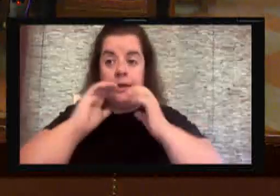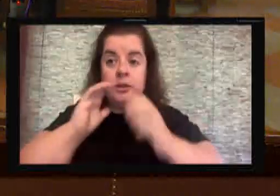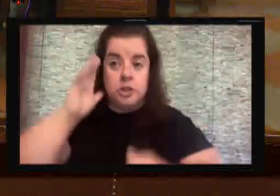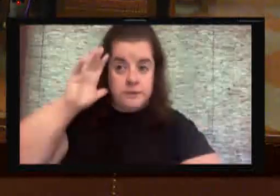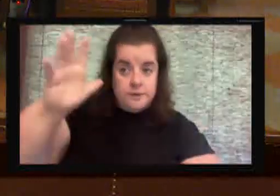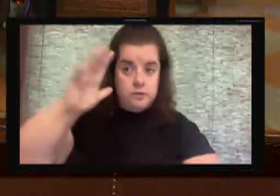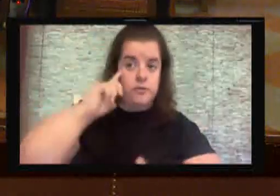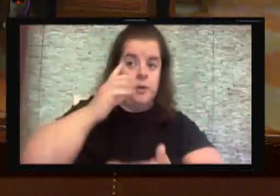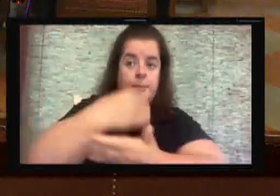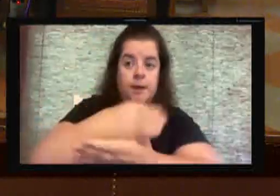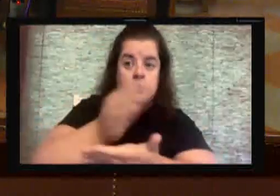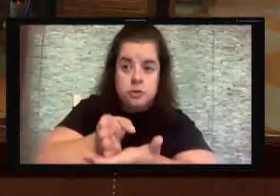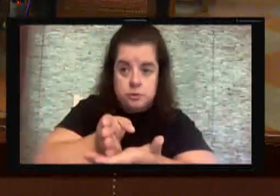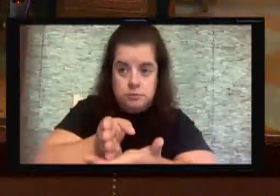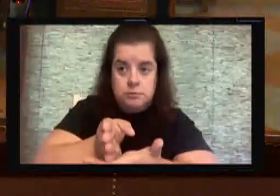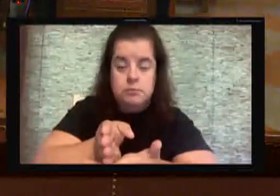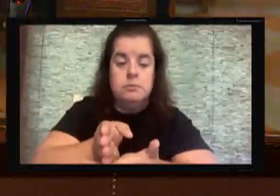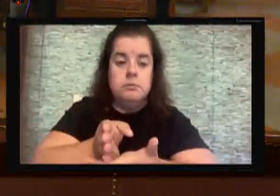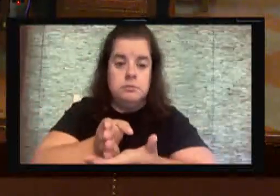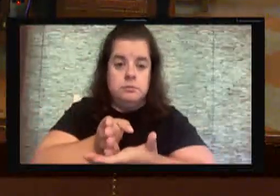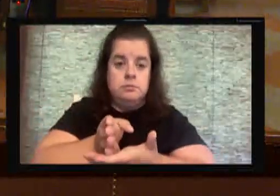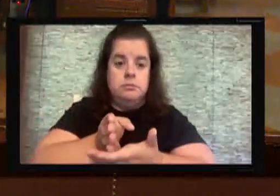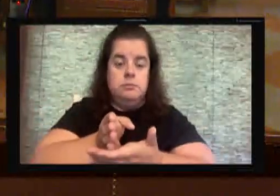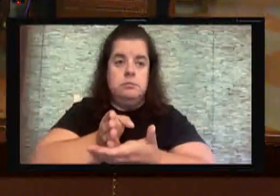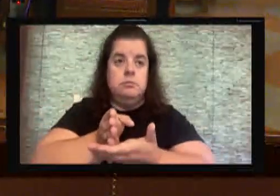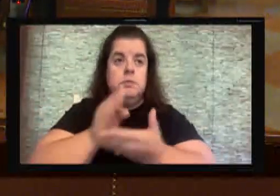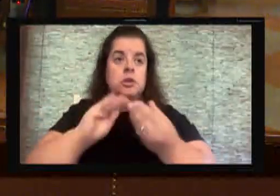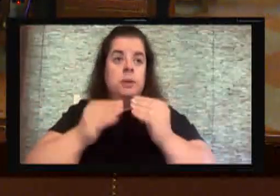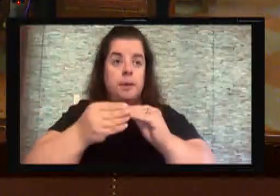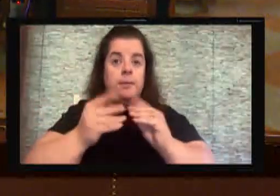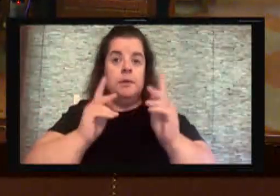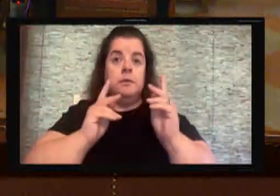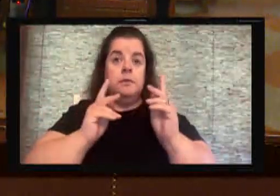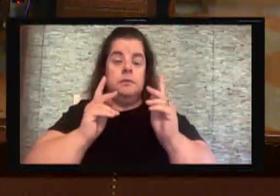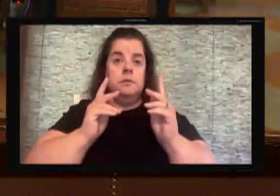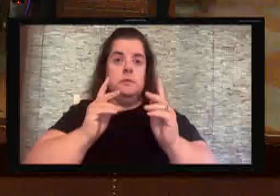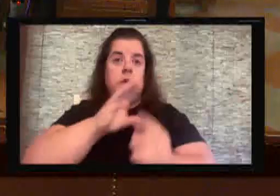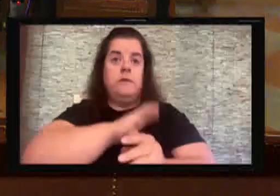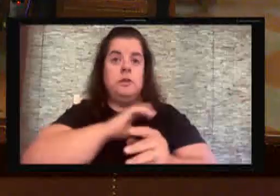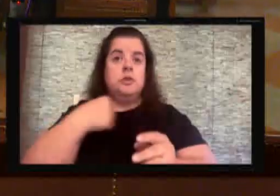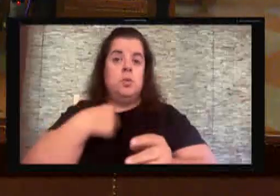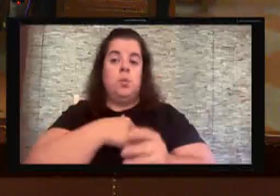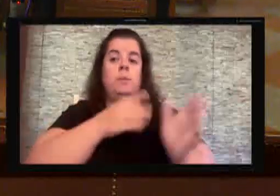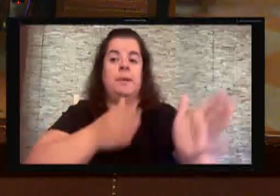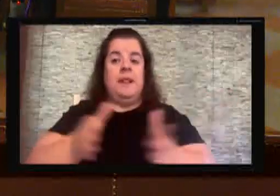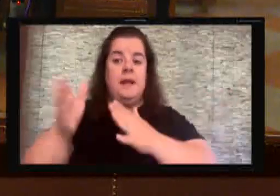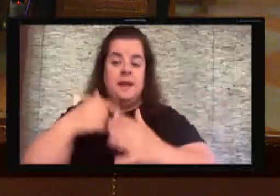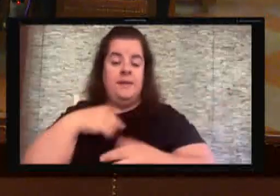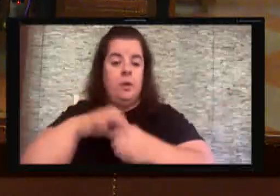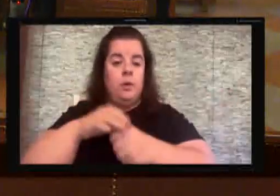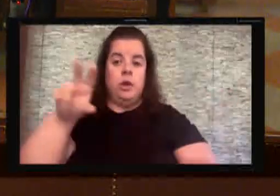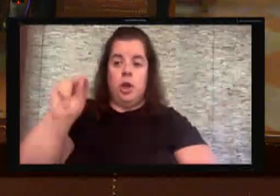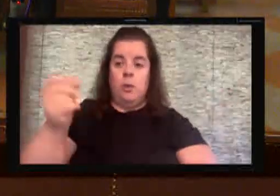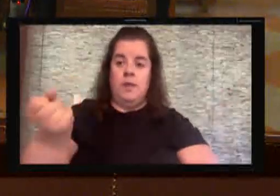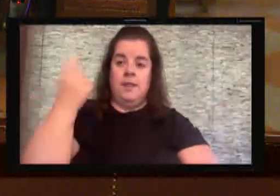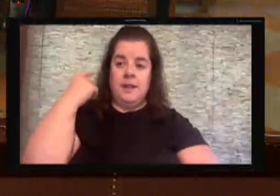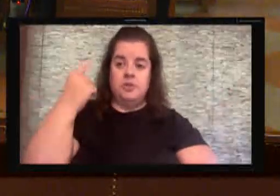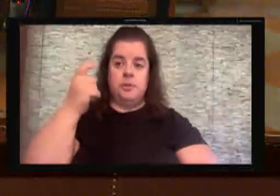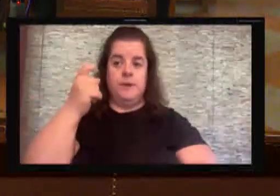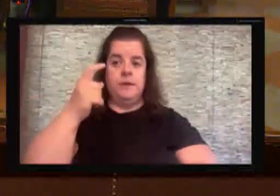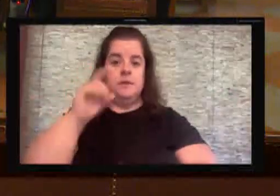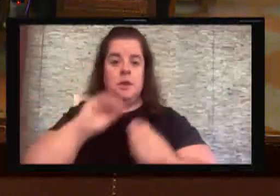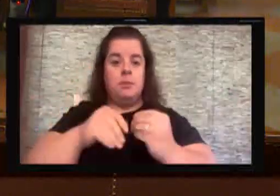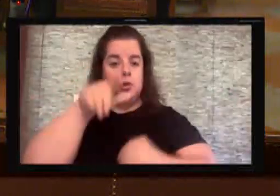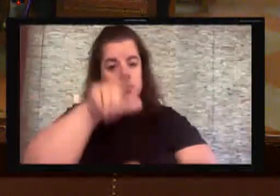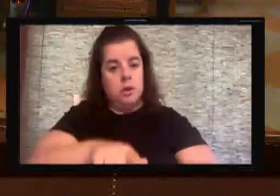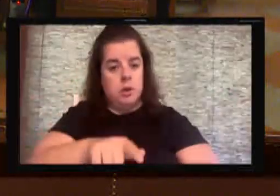budget, and the numbers of officers that we're planning on the budget. I voted no last year because the numbers were so low. They're